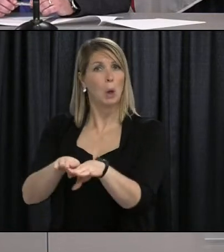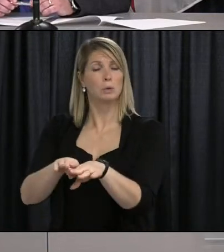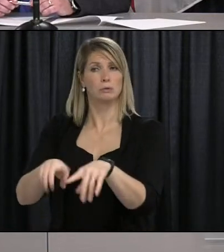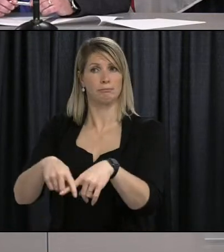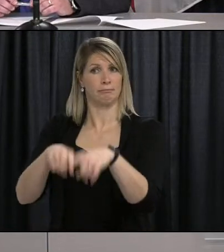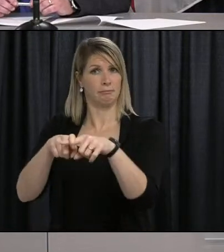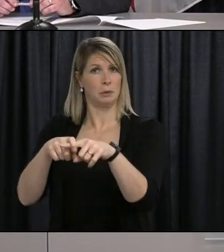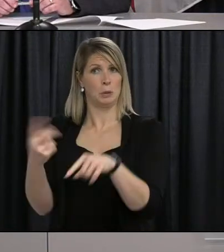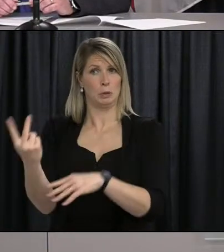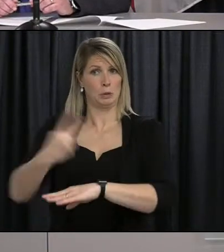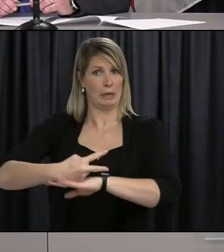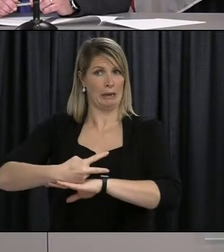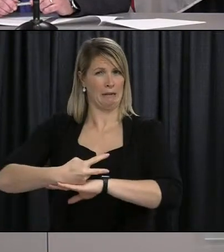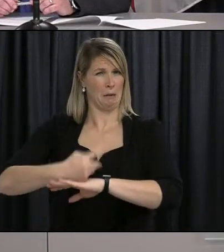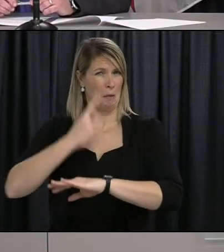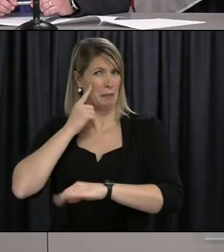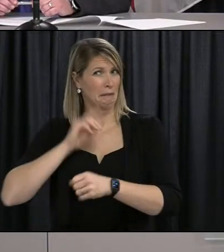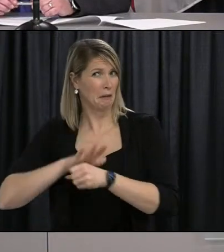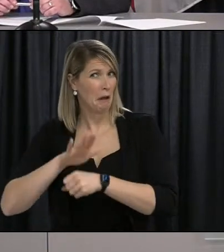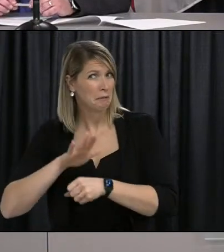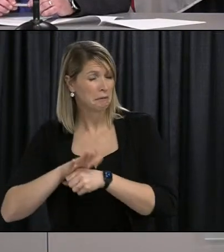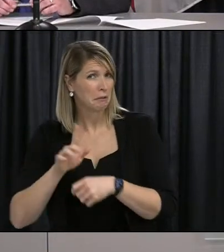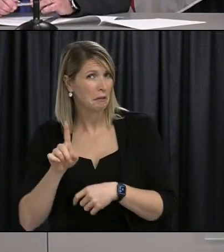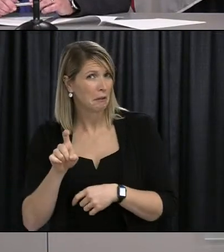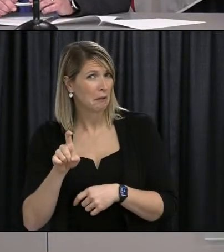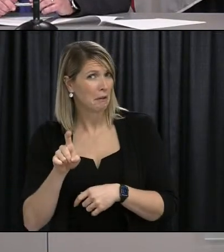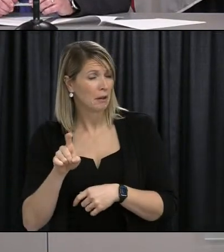class that's still isolating and the rest of the school is back?